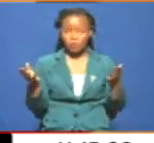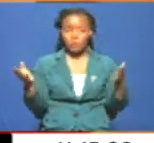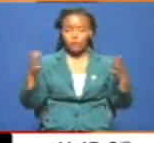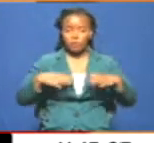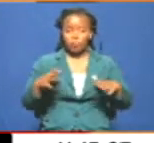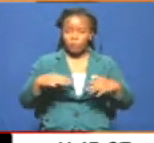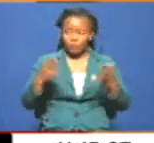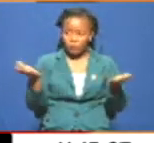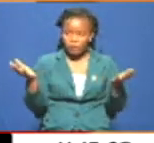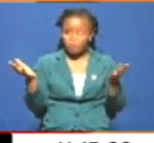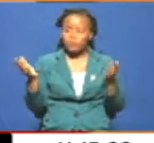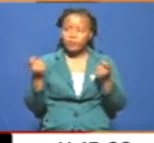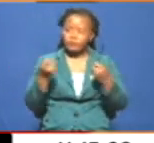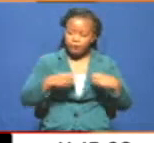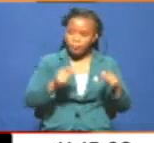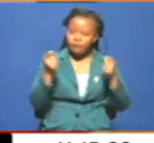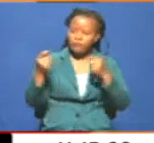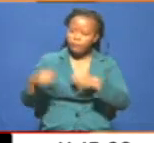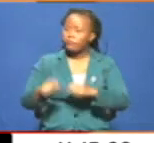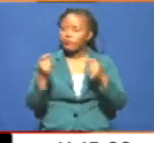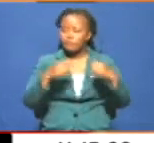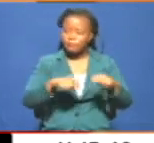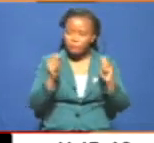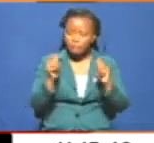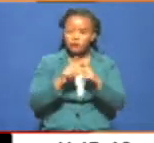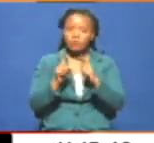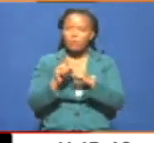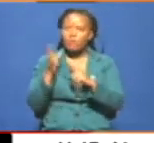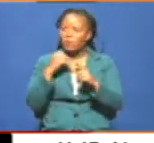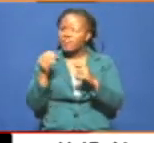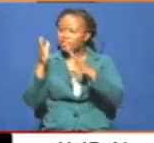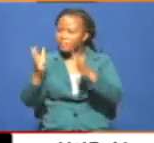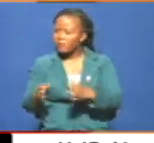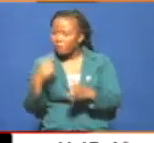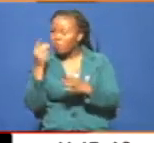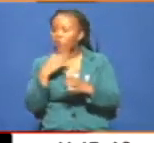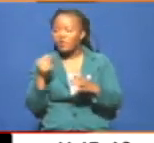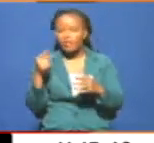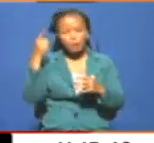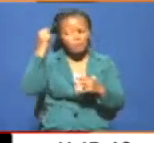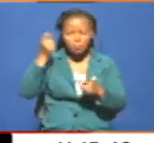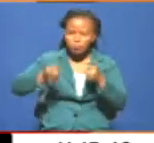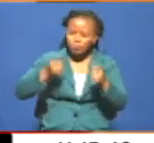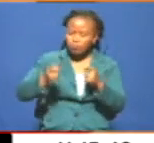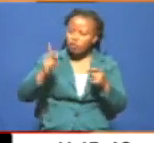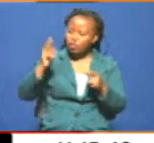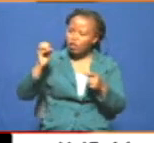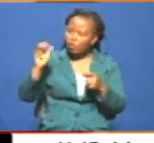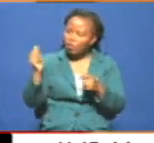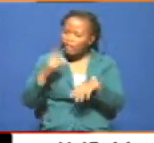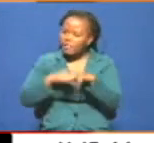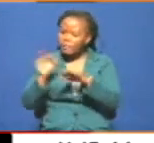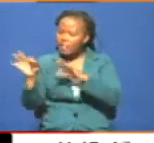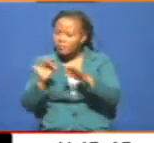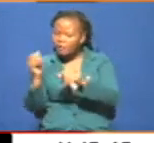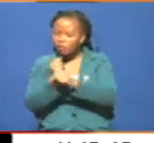we've gone out there, and I'm yet to find someone who does not want a jikokoa when it is explained to them what it can do. So